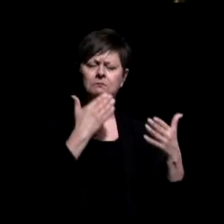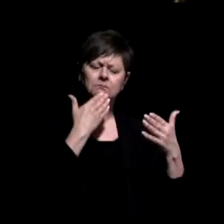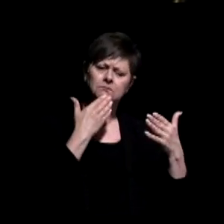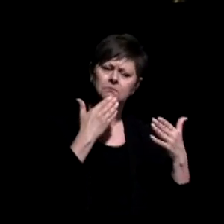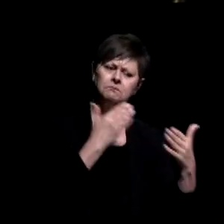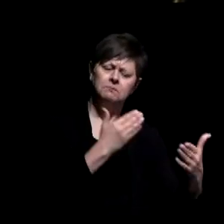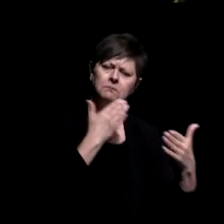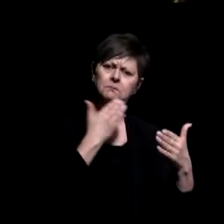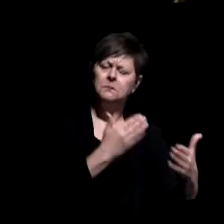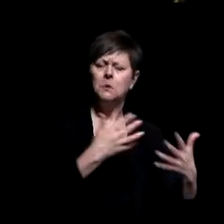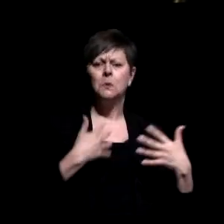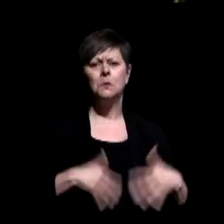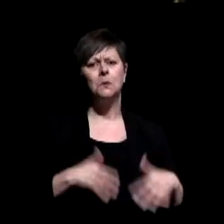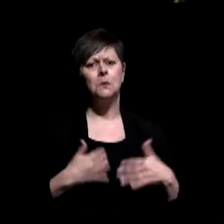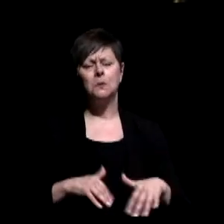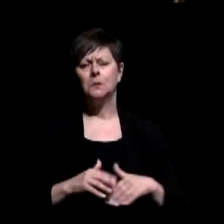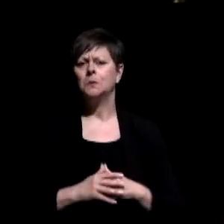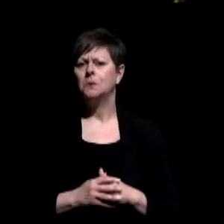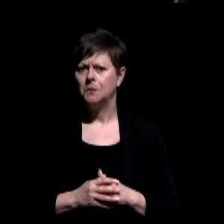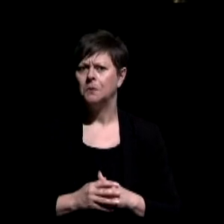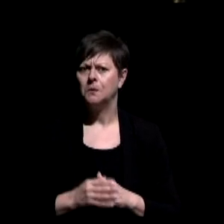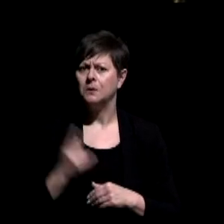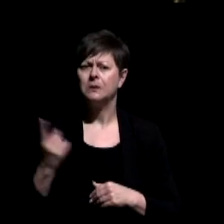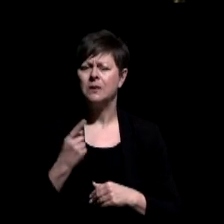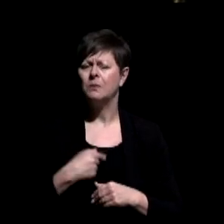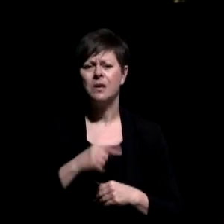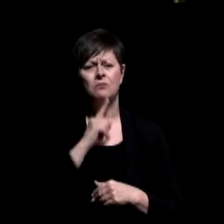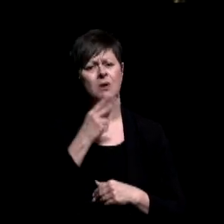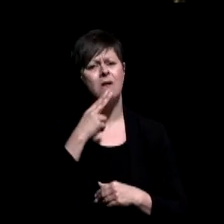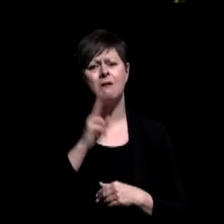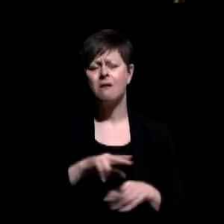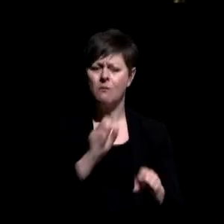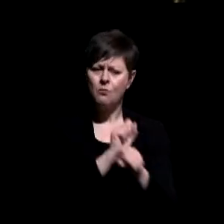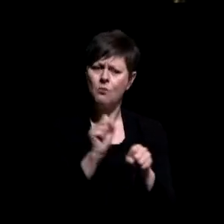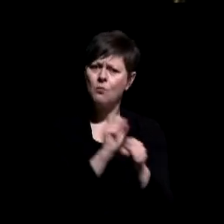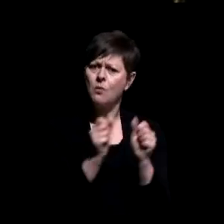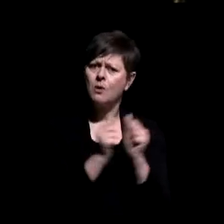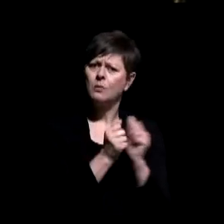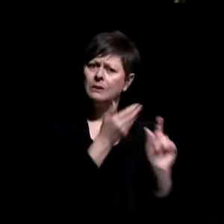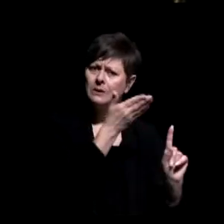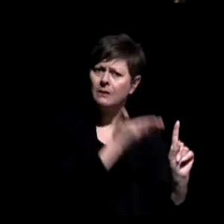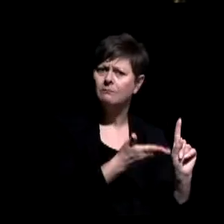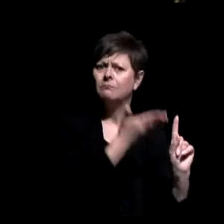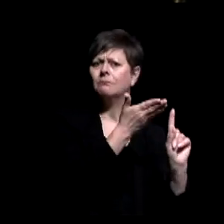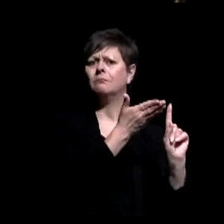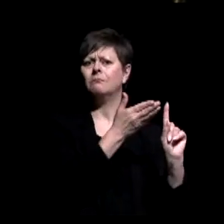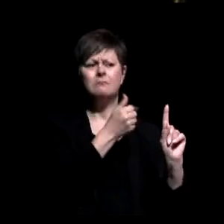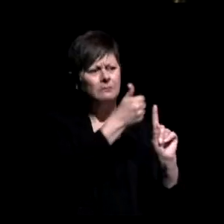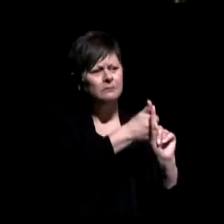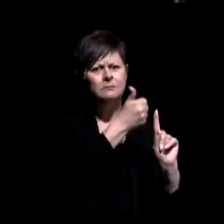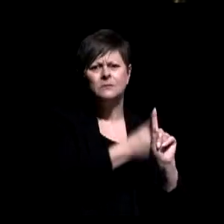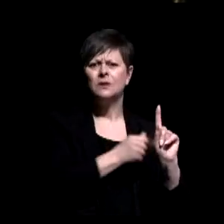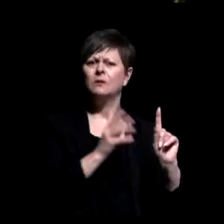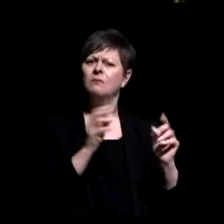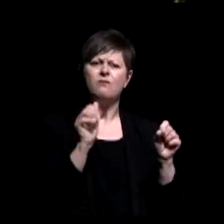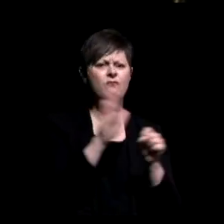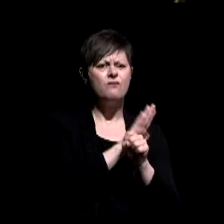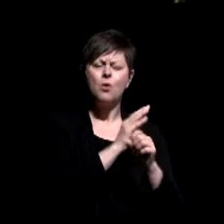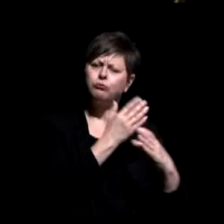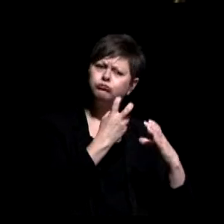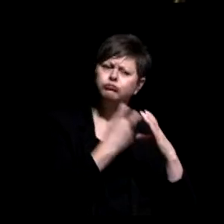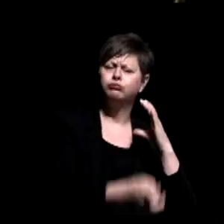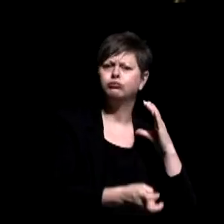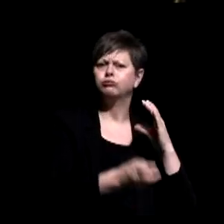and someone that I'm very fortunate to work with, someone who brings incredible dedication and passion and commitment and a